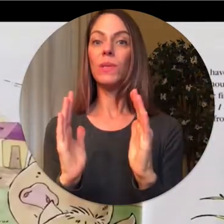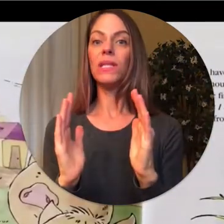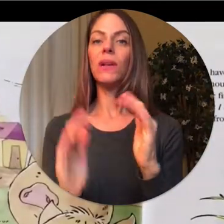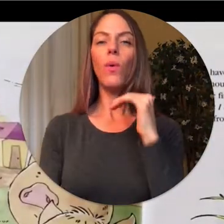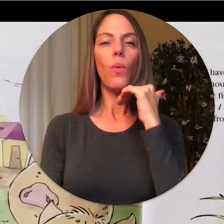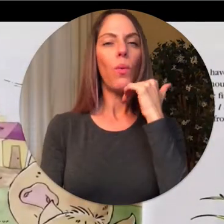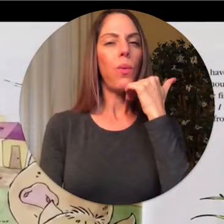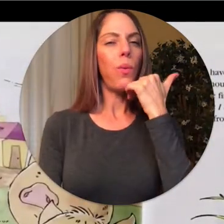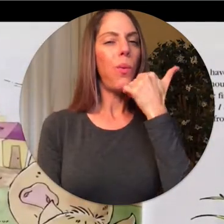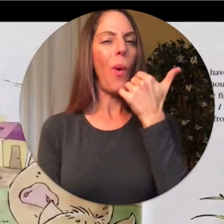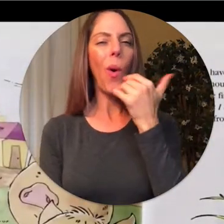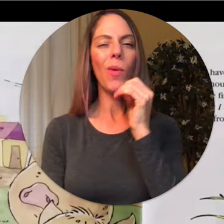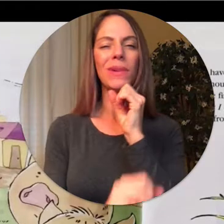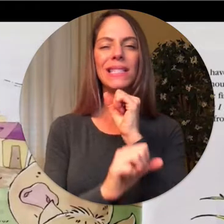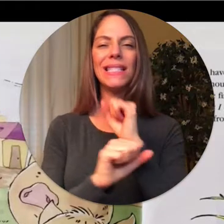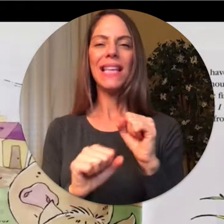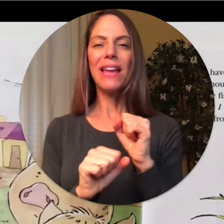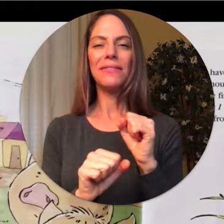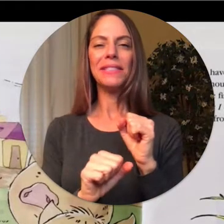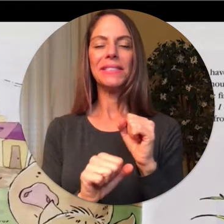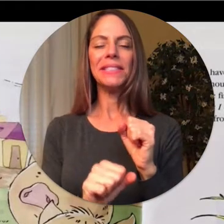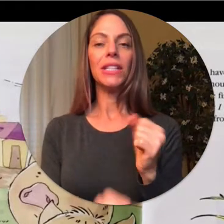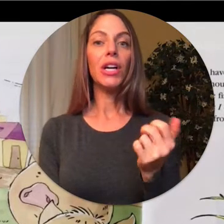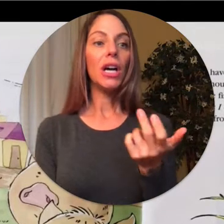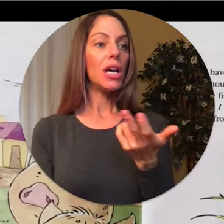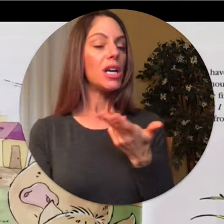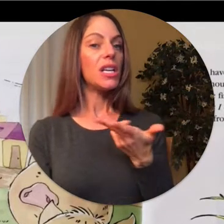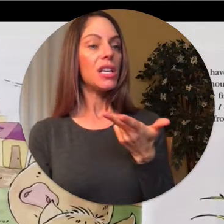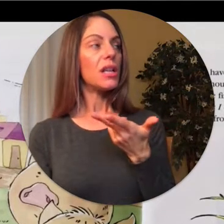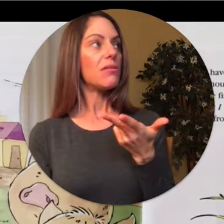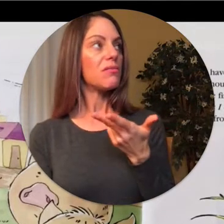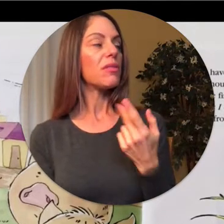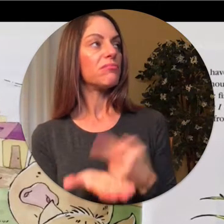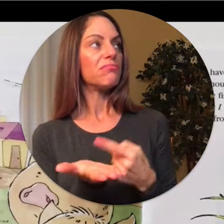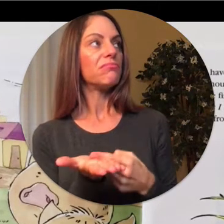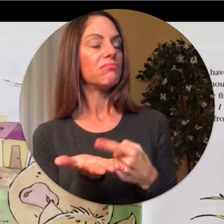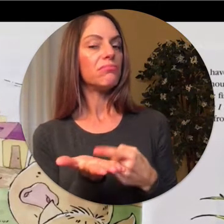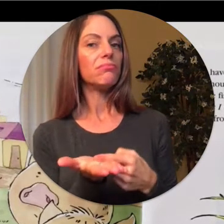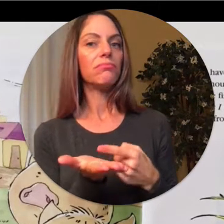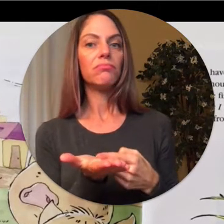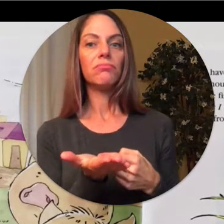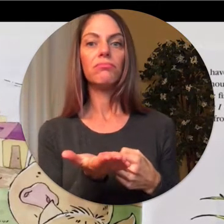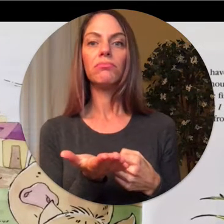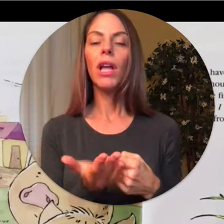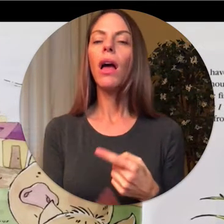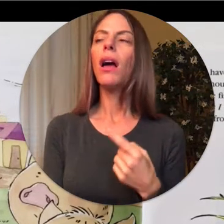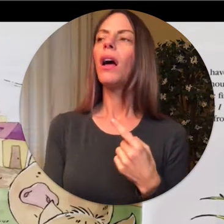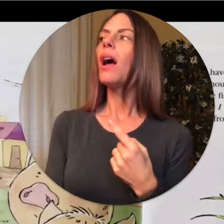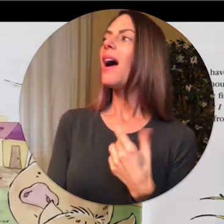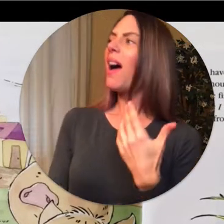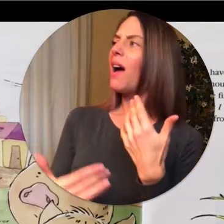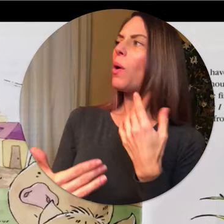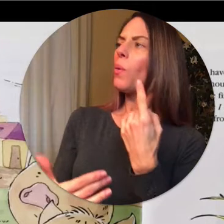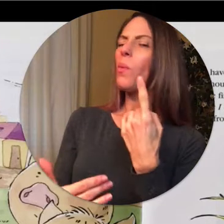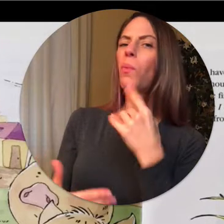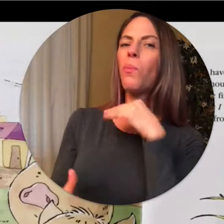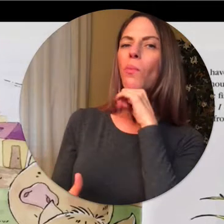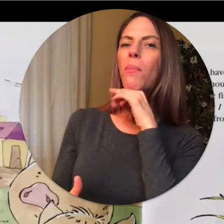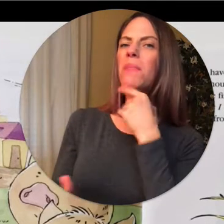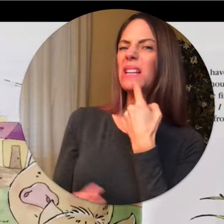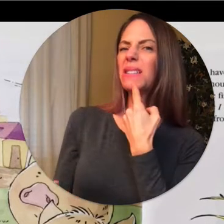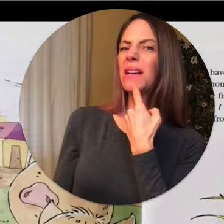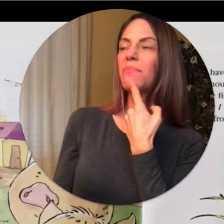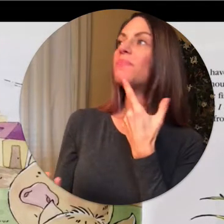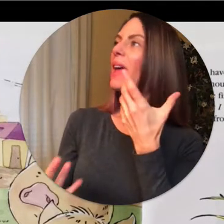"I have an idea," said one of the pigs. "We can each build our own house. Then we can have fun visiting each